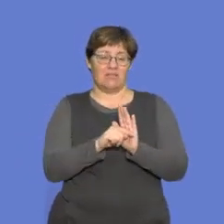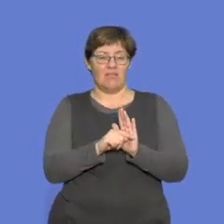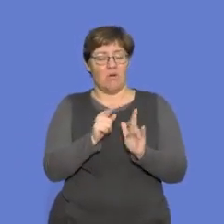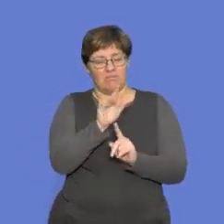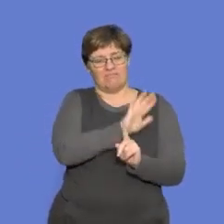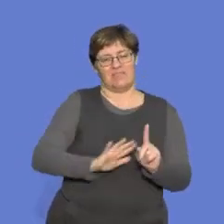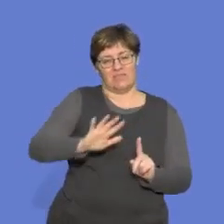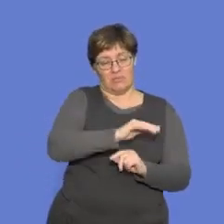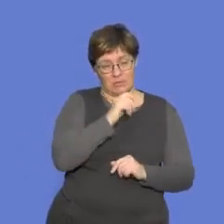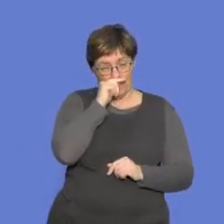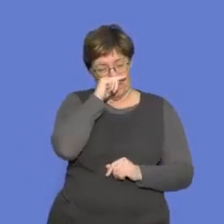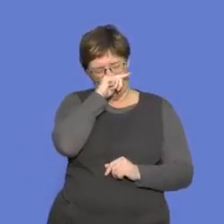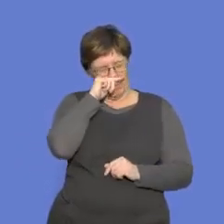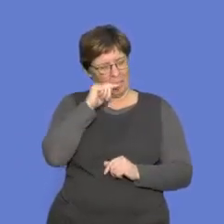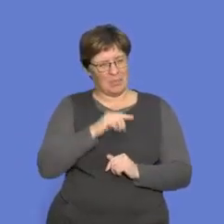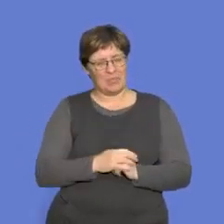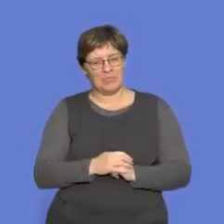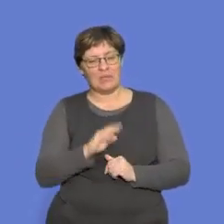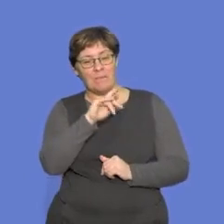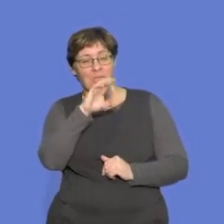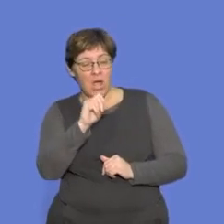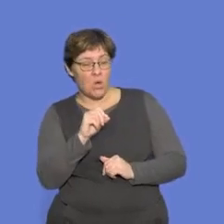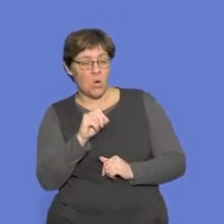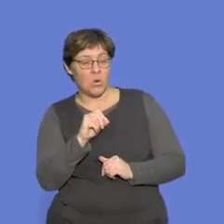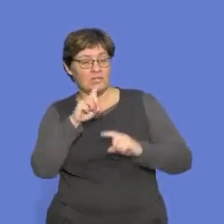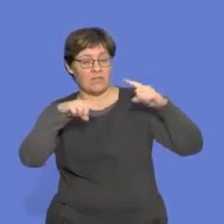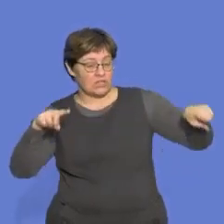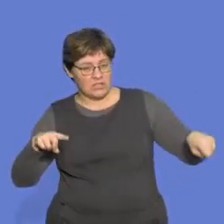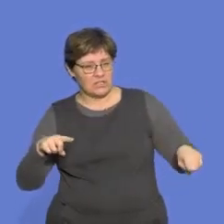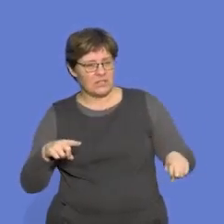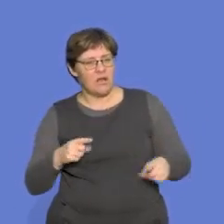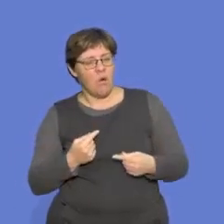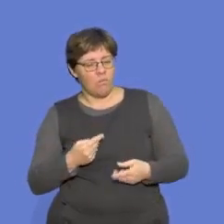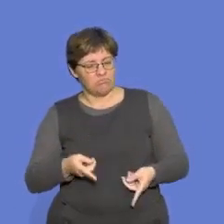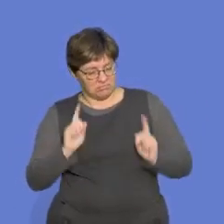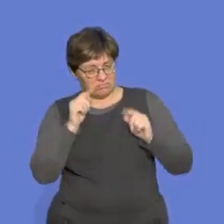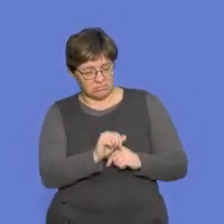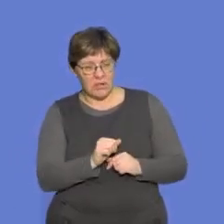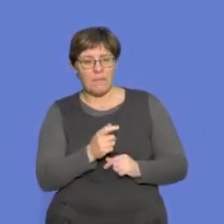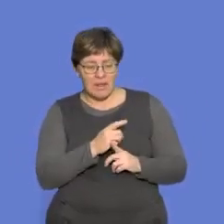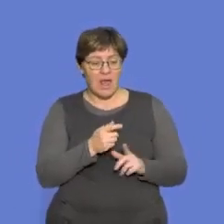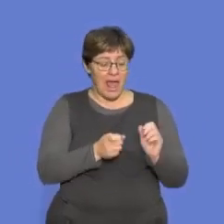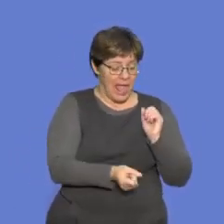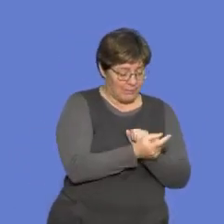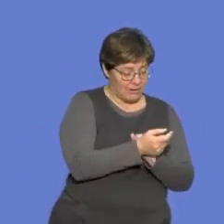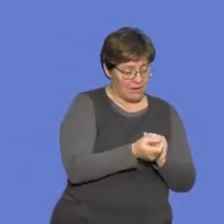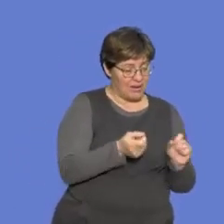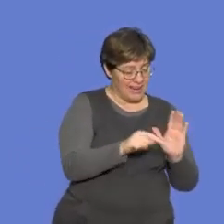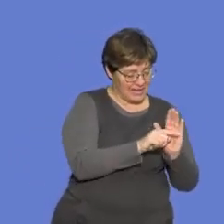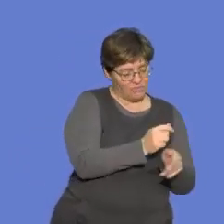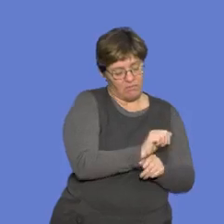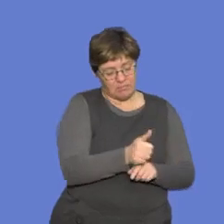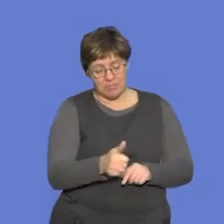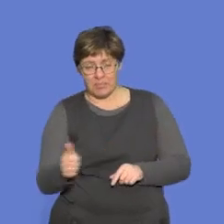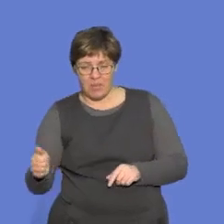So if the biodiversity is threatened, there are several knock-on effects. For example, if there's a loss of species, these in turn